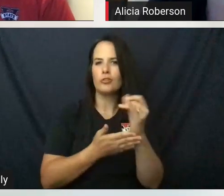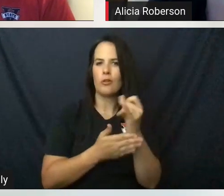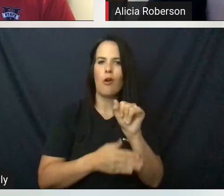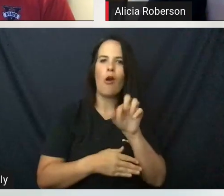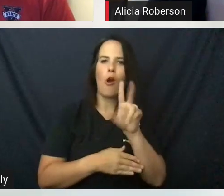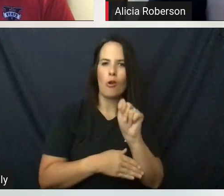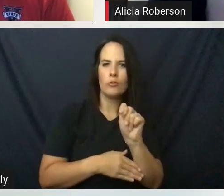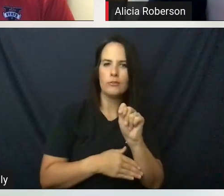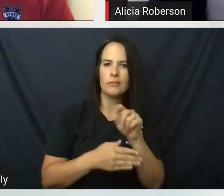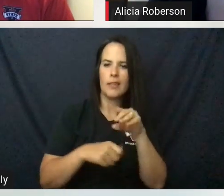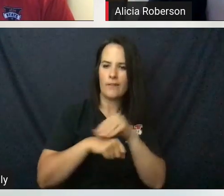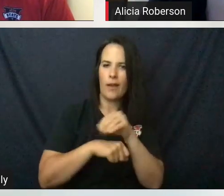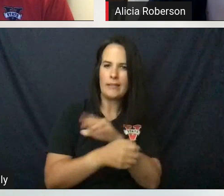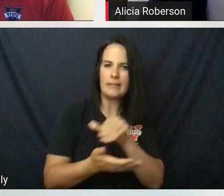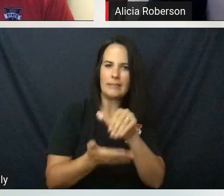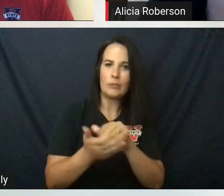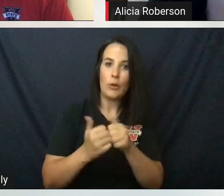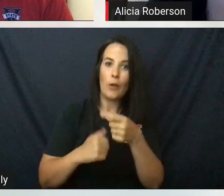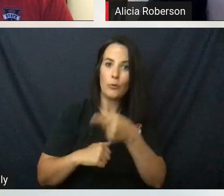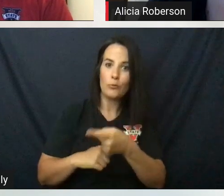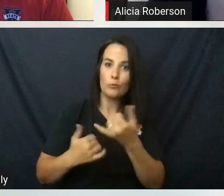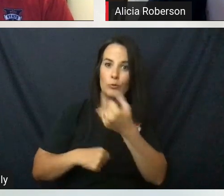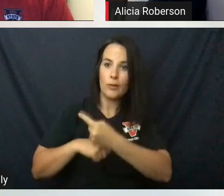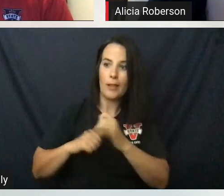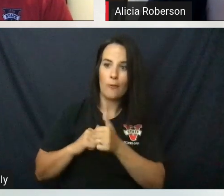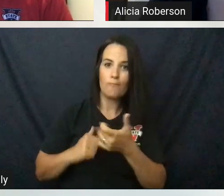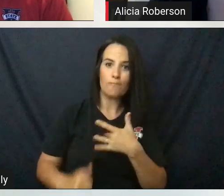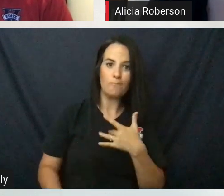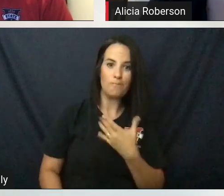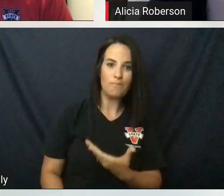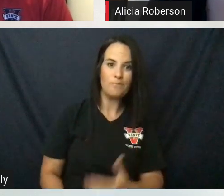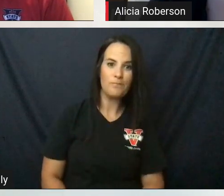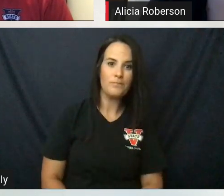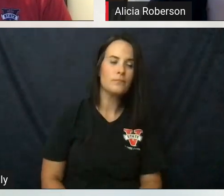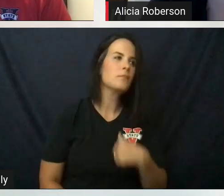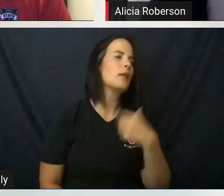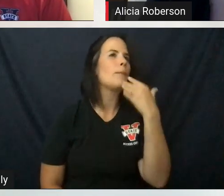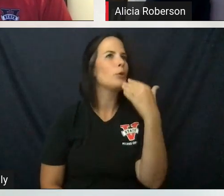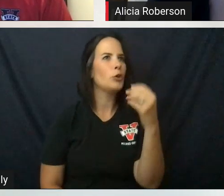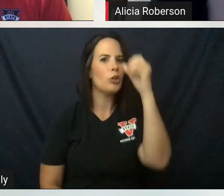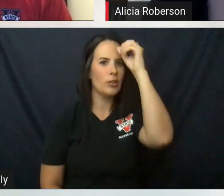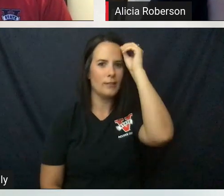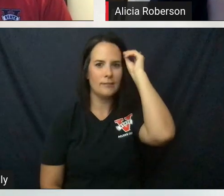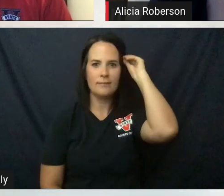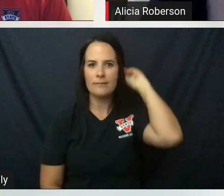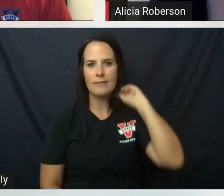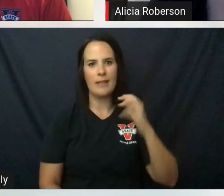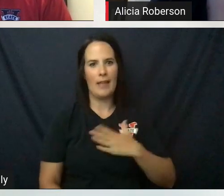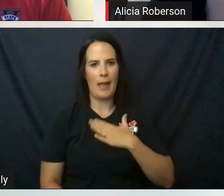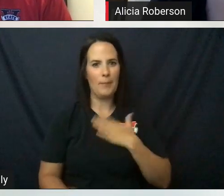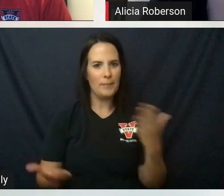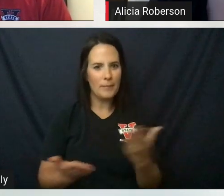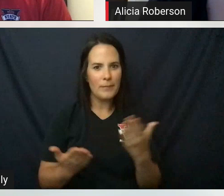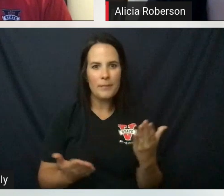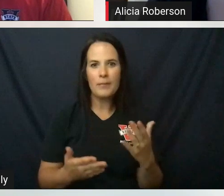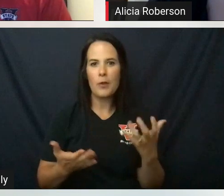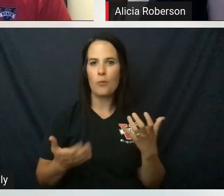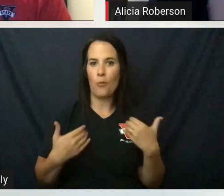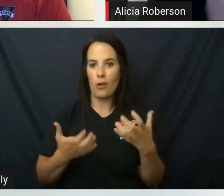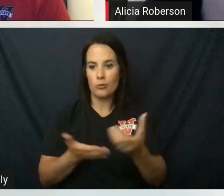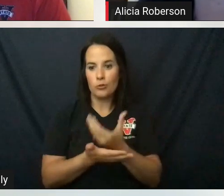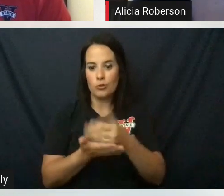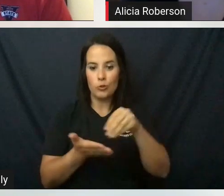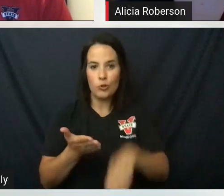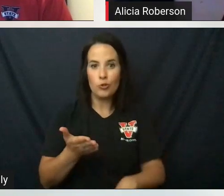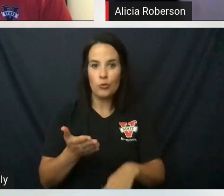joining us. How are you doing today? I'm good. I'm glad to be here and excited for our new students who are coming in